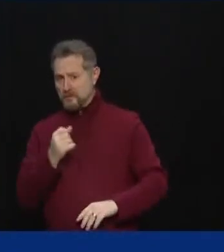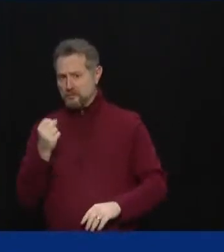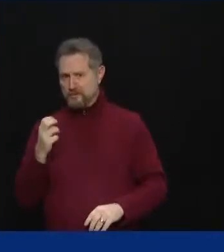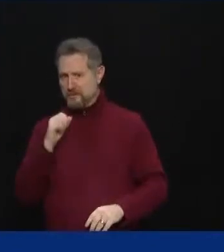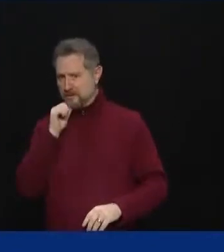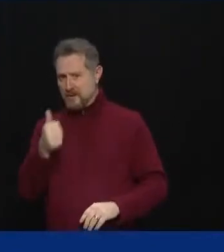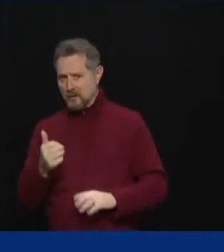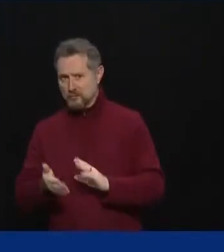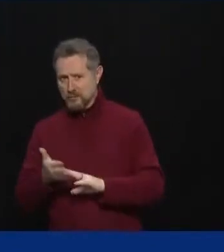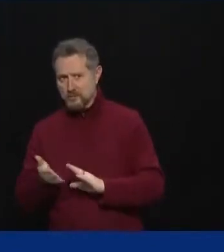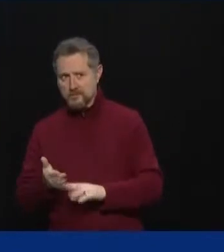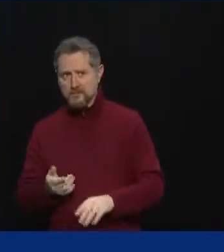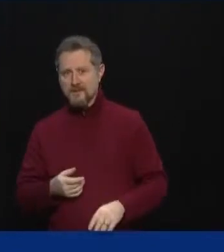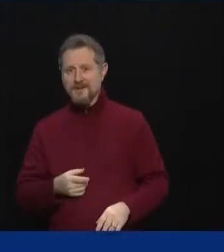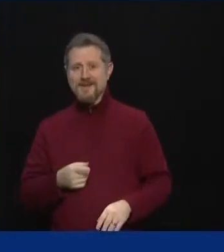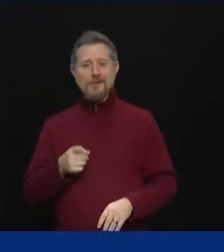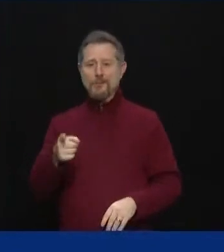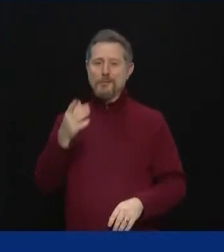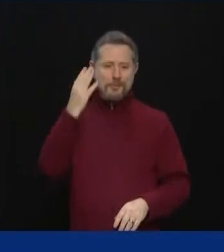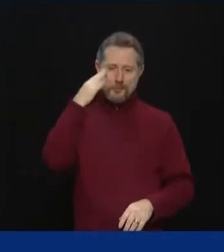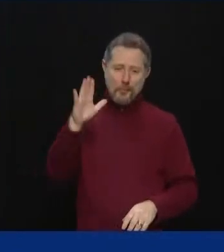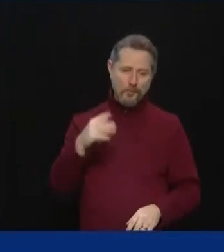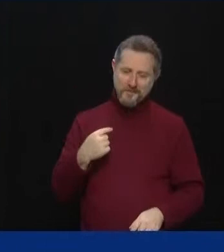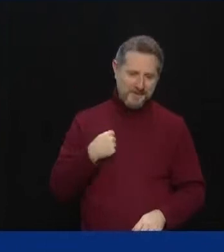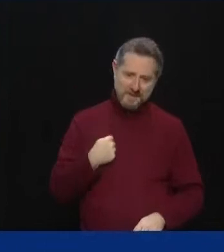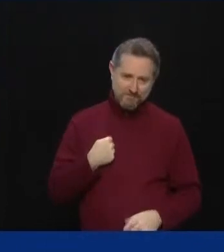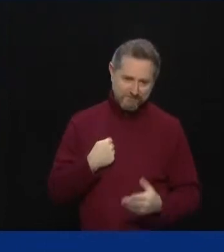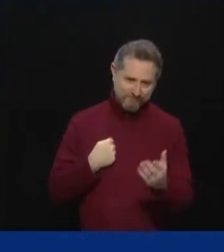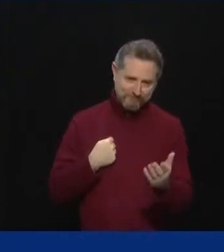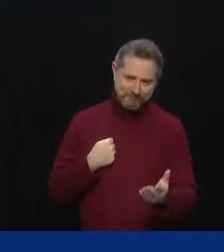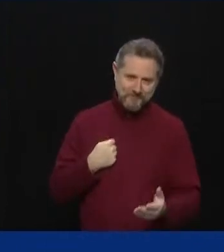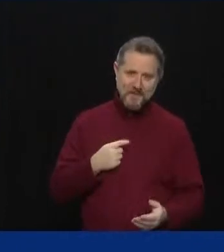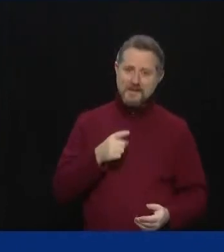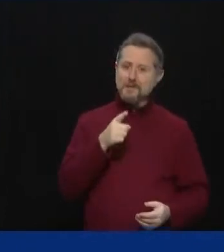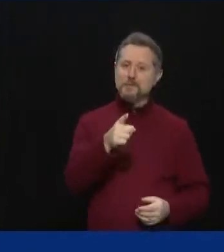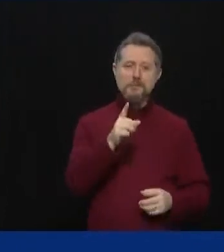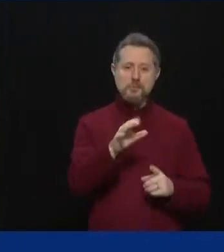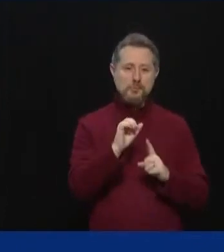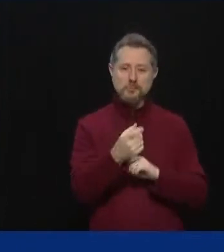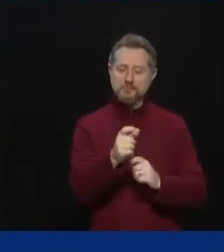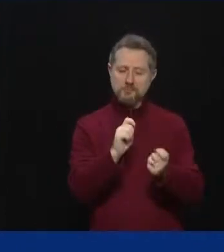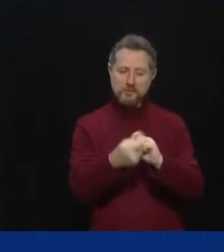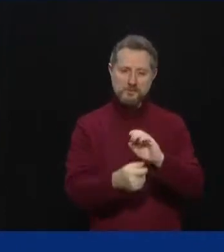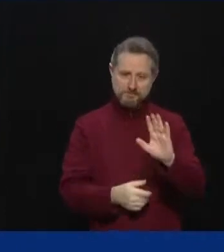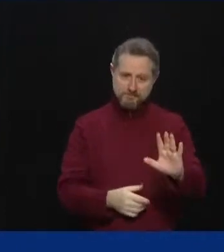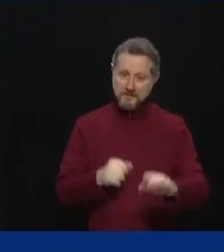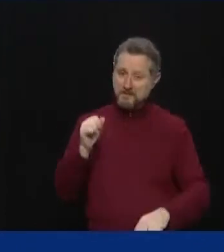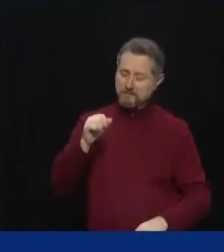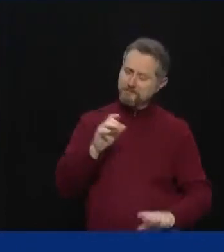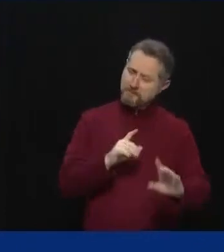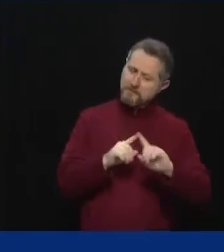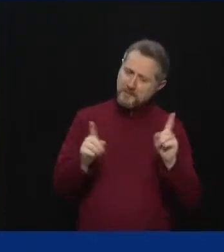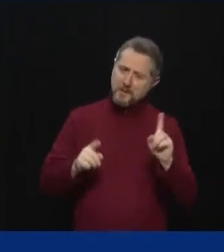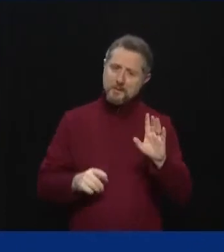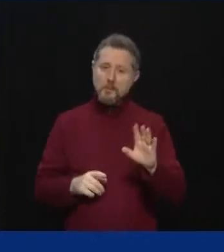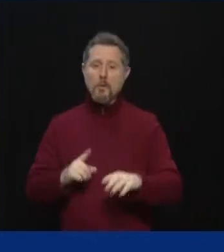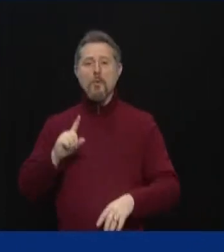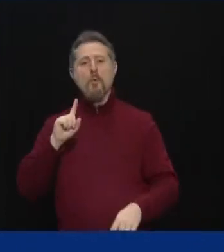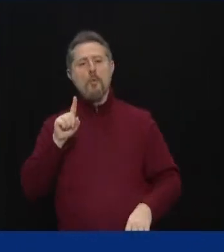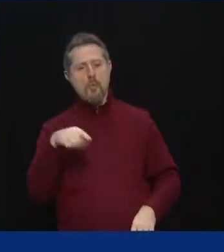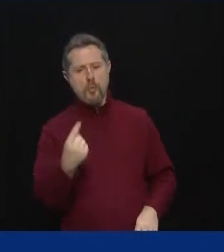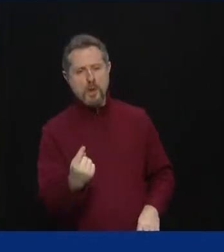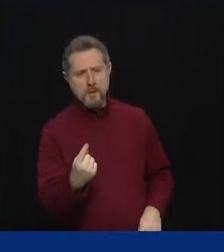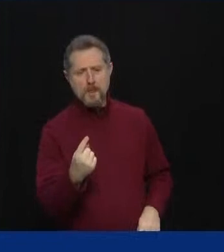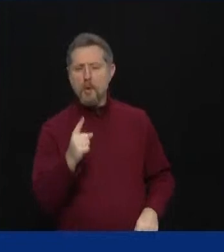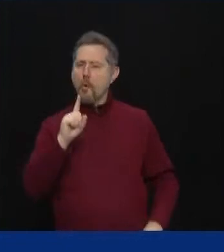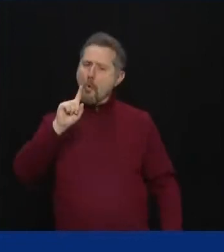You don't know me. It has been a change in circumstances. However, I always, always, always